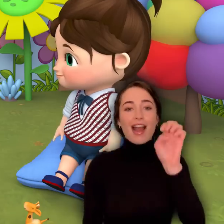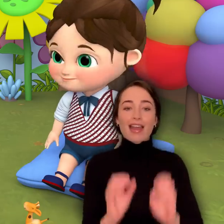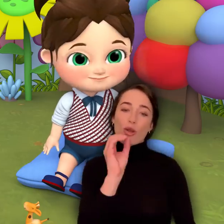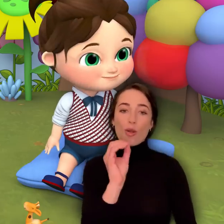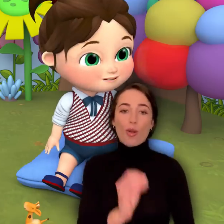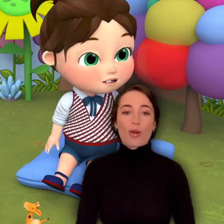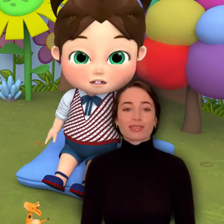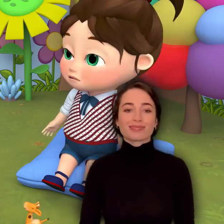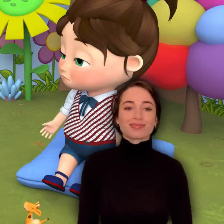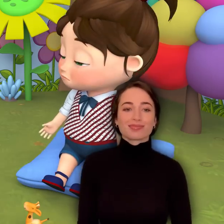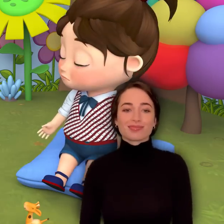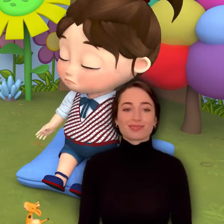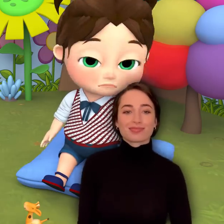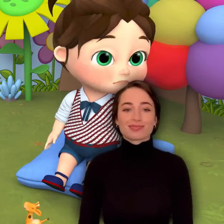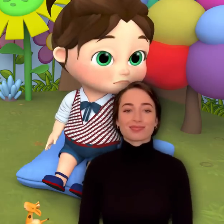e-i-e-i-o